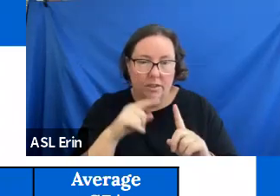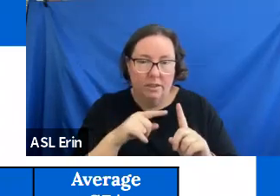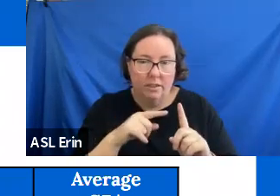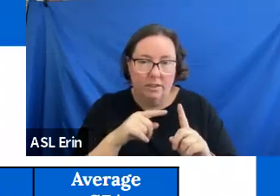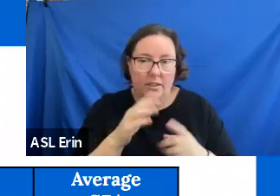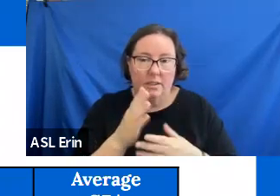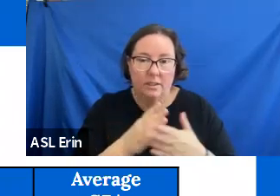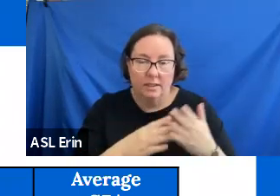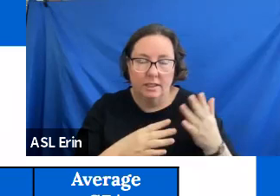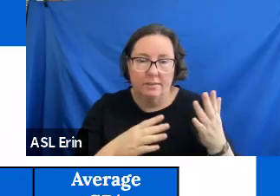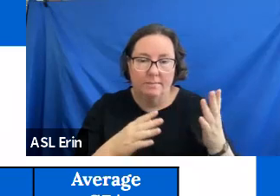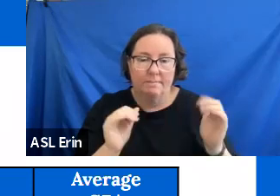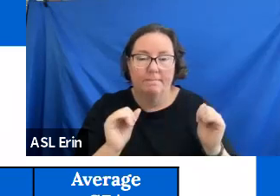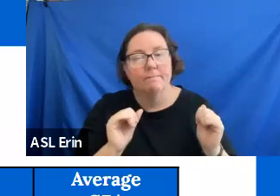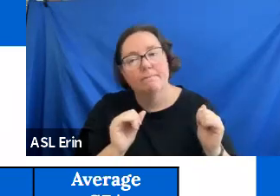some